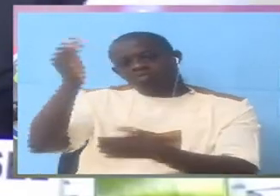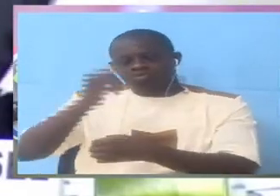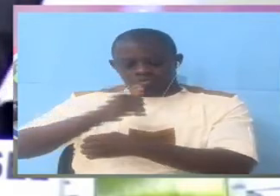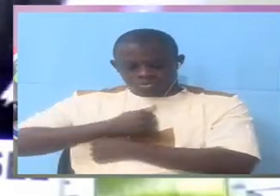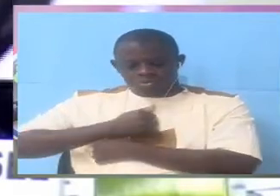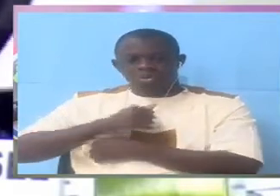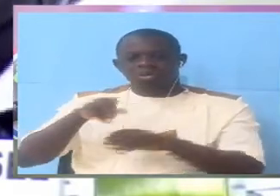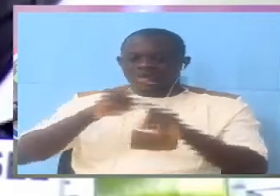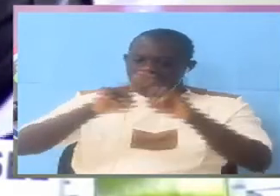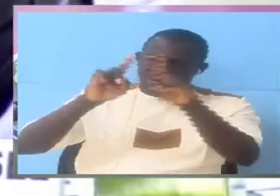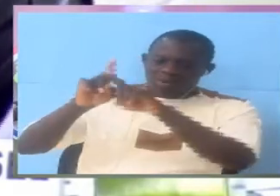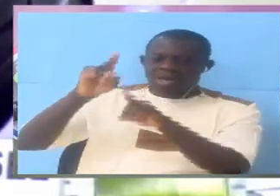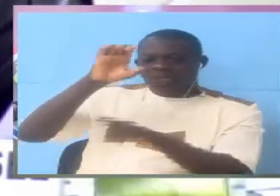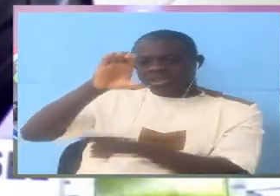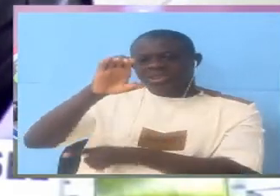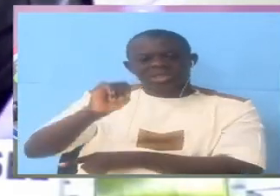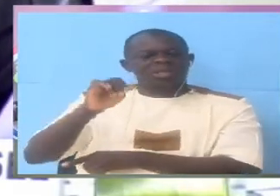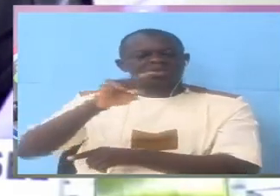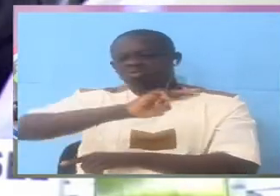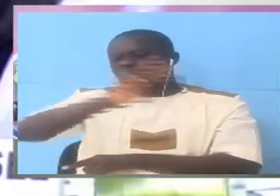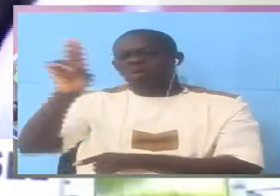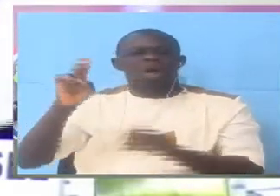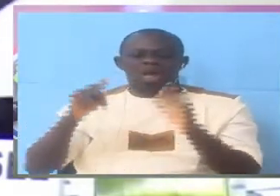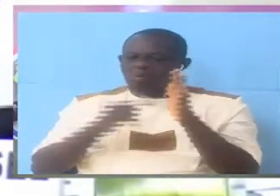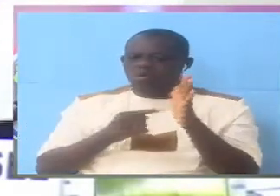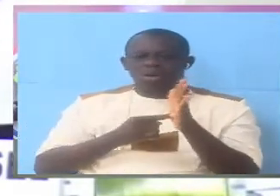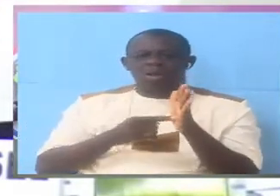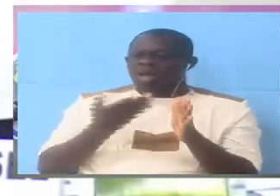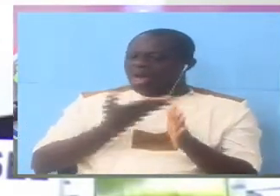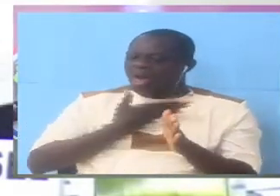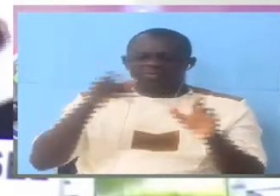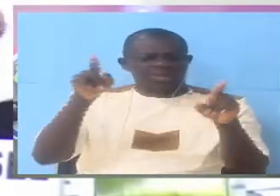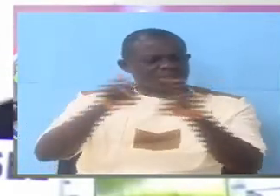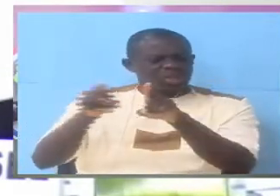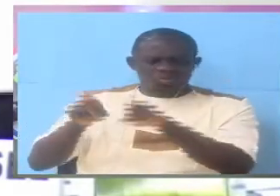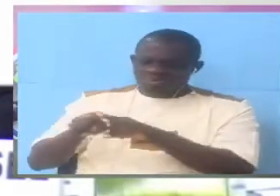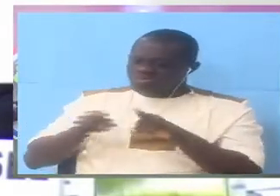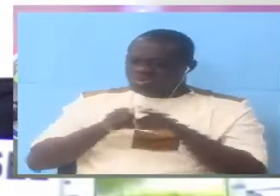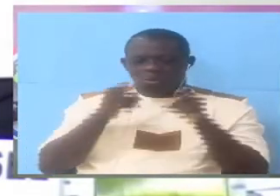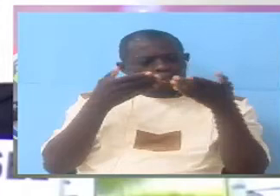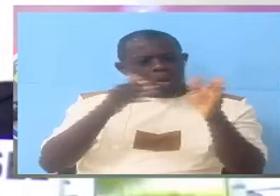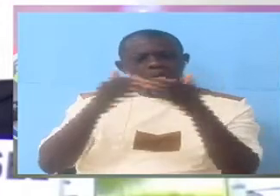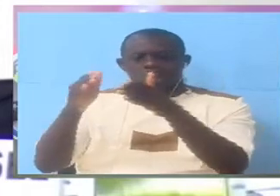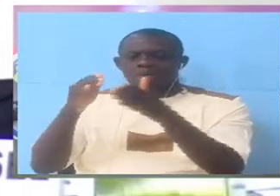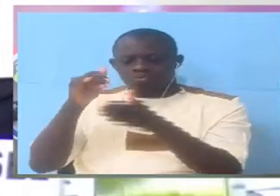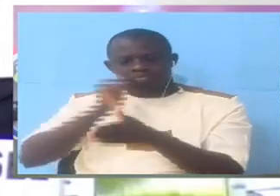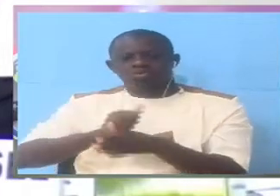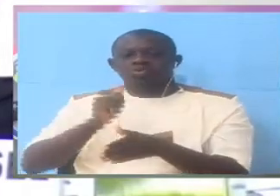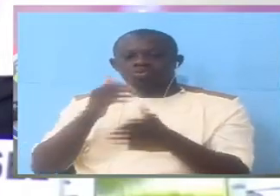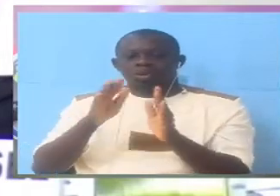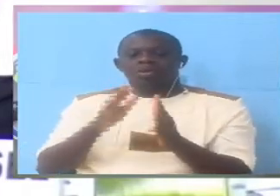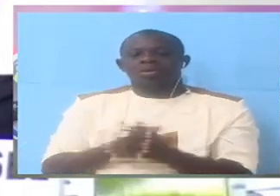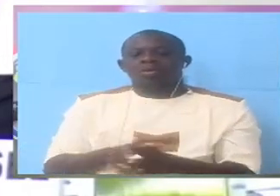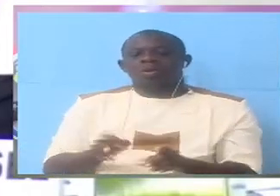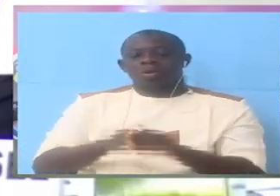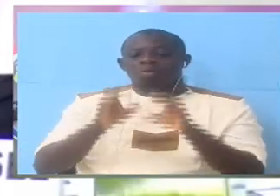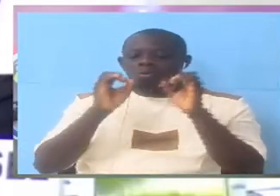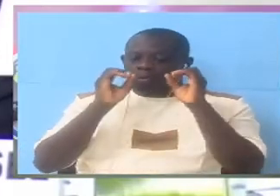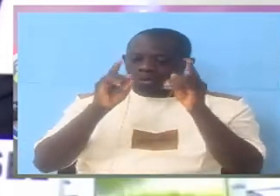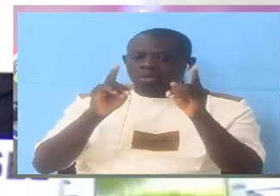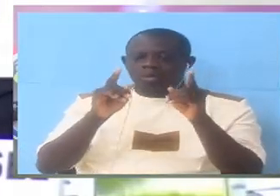it does not matter. You had the same procedures. All right, let's go ahead with what the witness said.